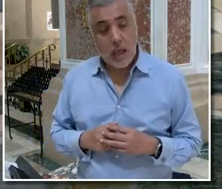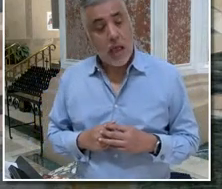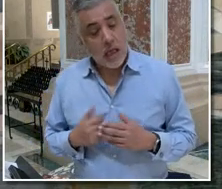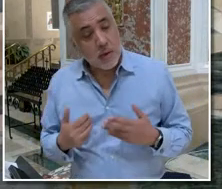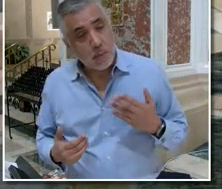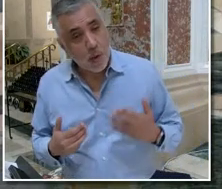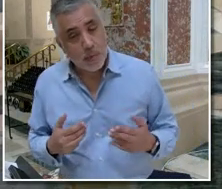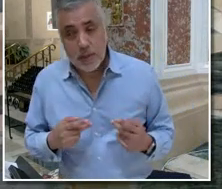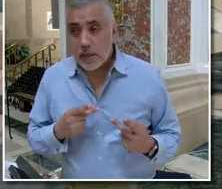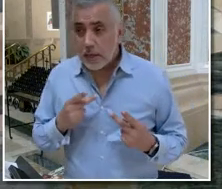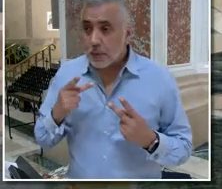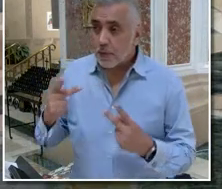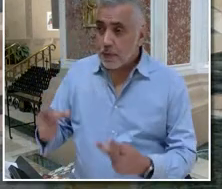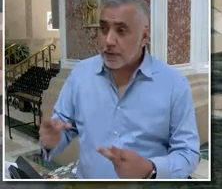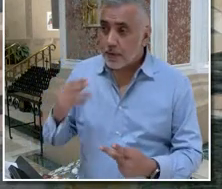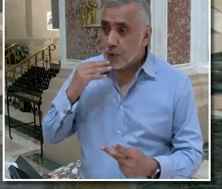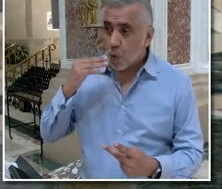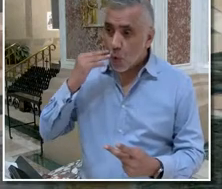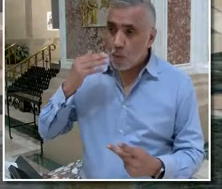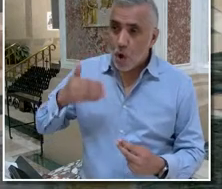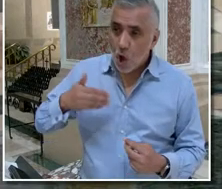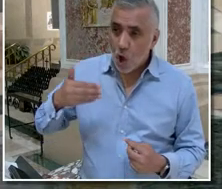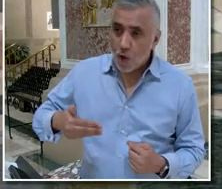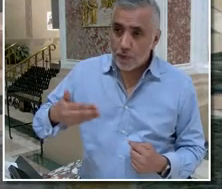probably came to visit their home often.